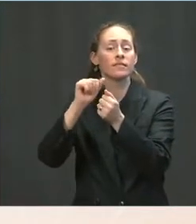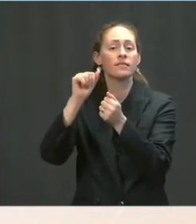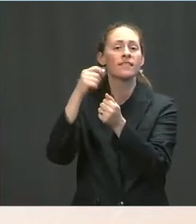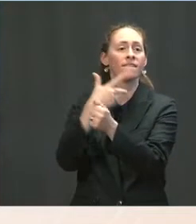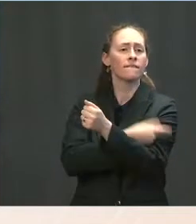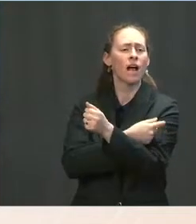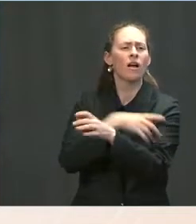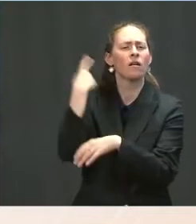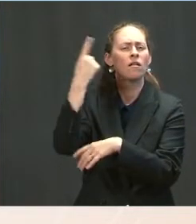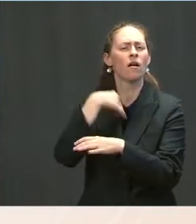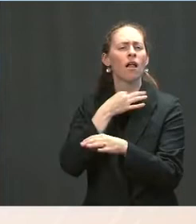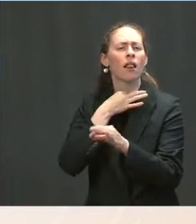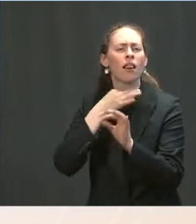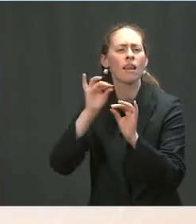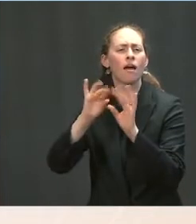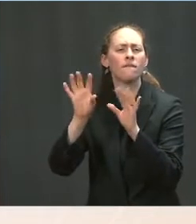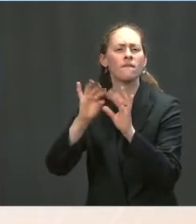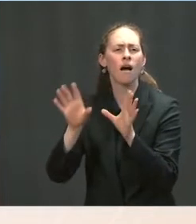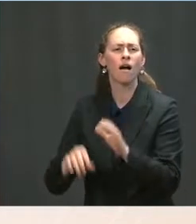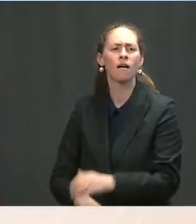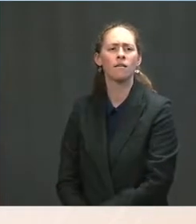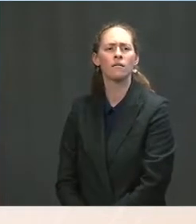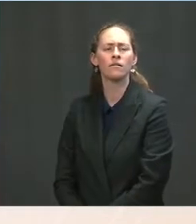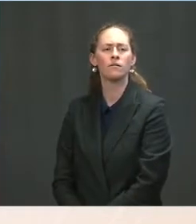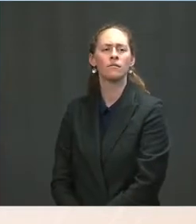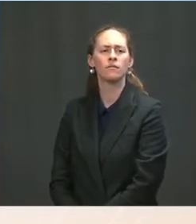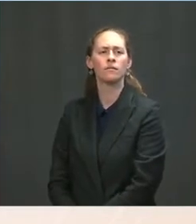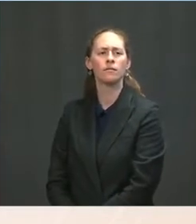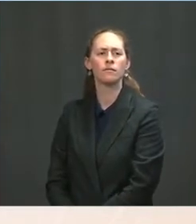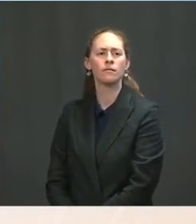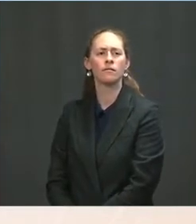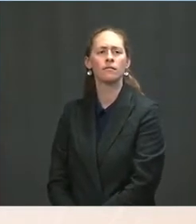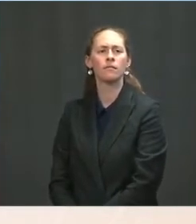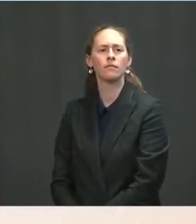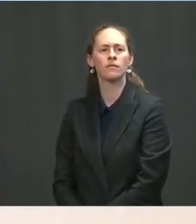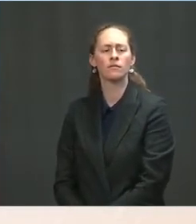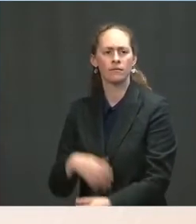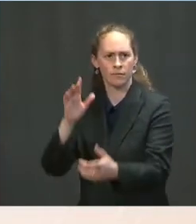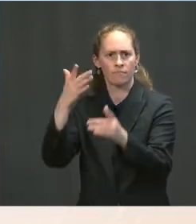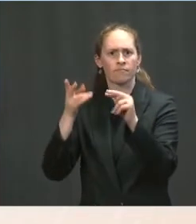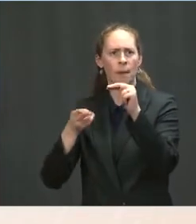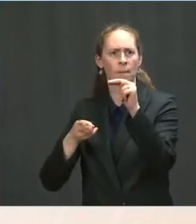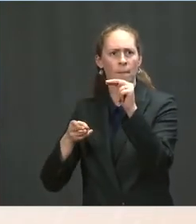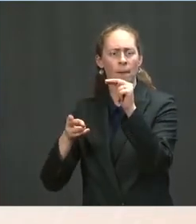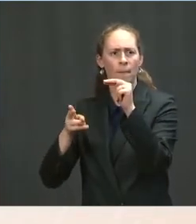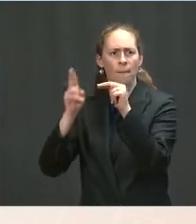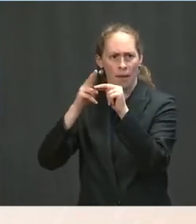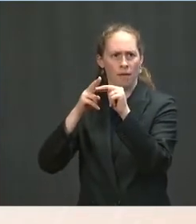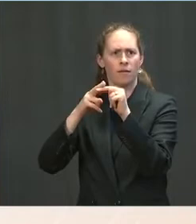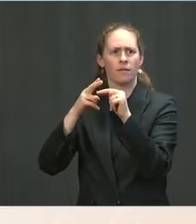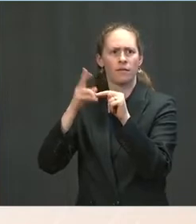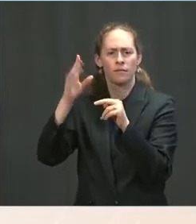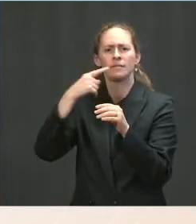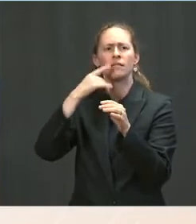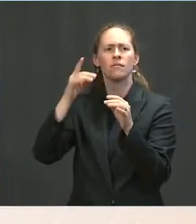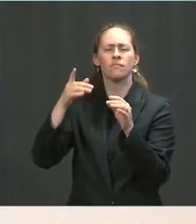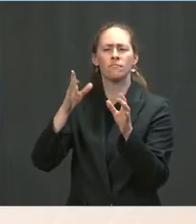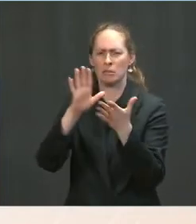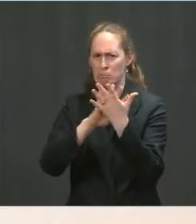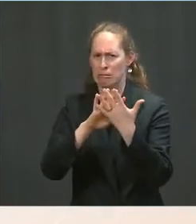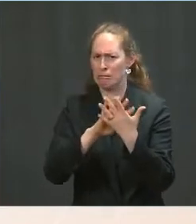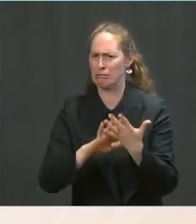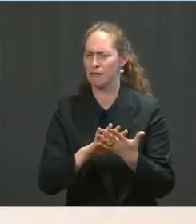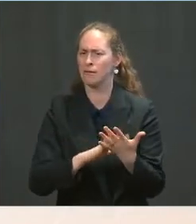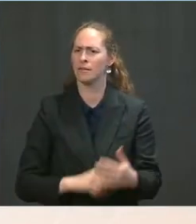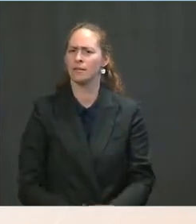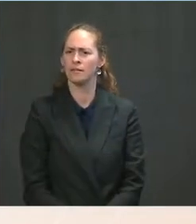breakthrough cases are rare on that. So what we've been told by CDC and what we know from our public health expert is